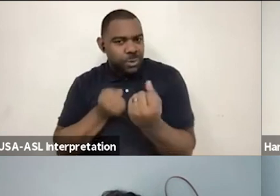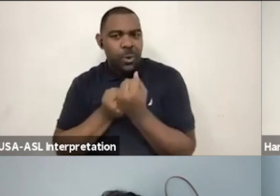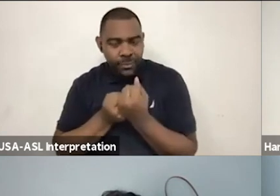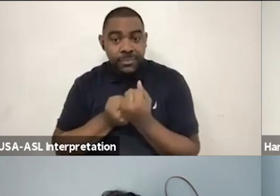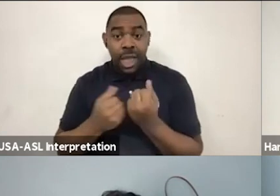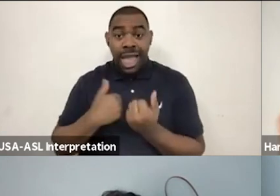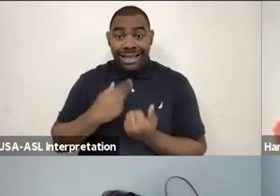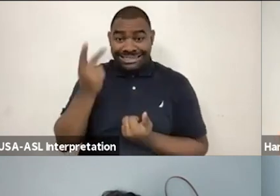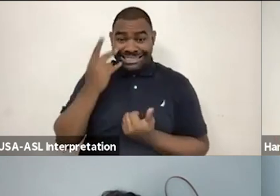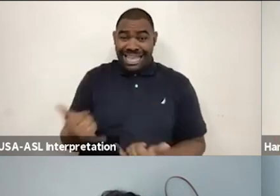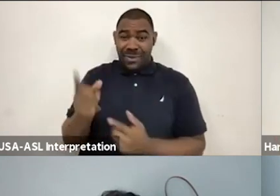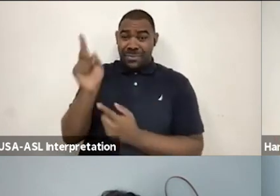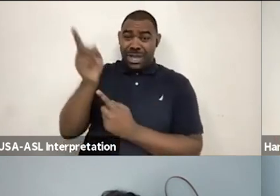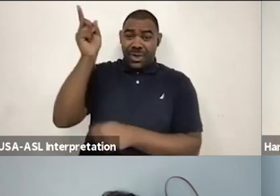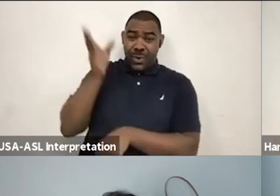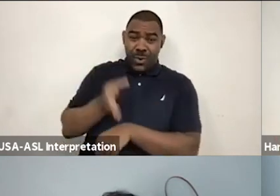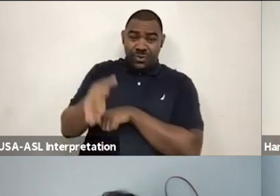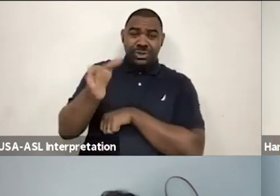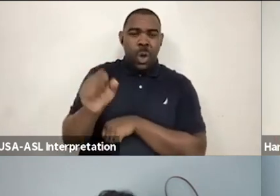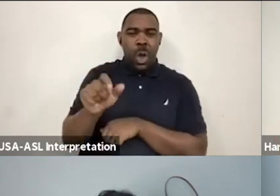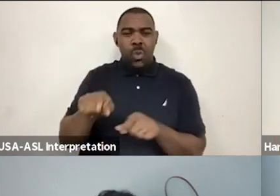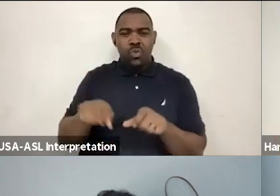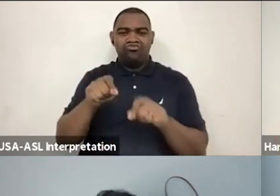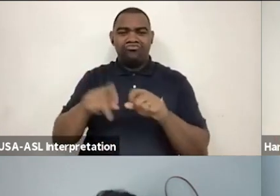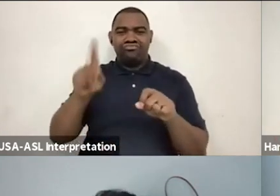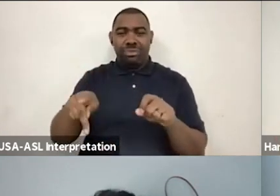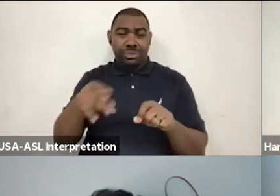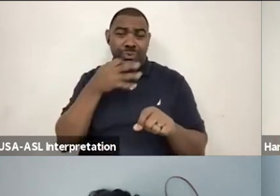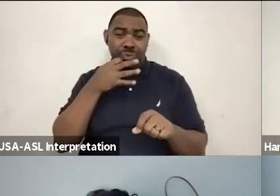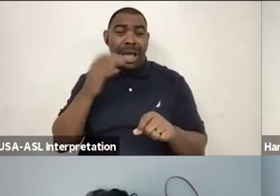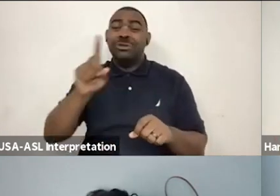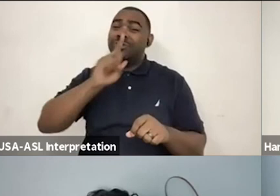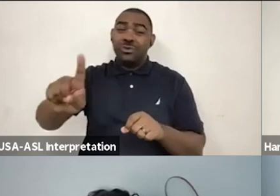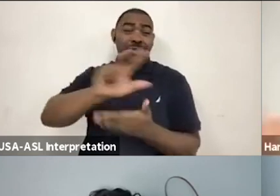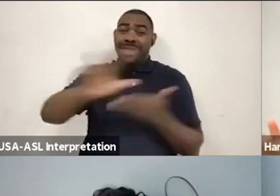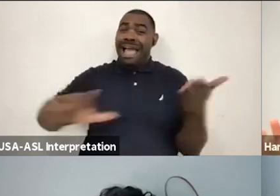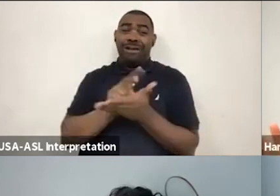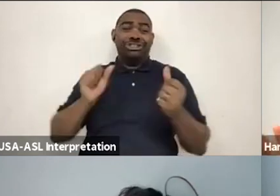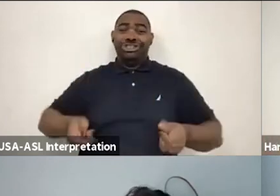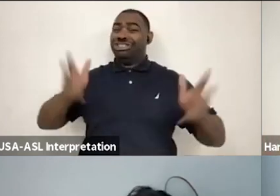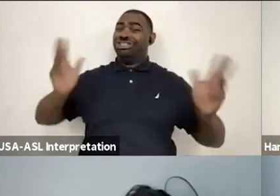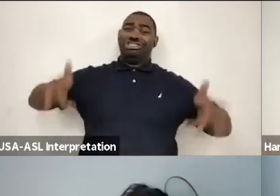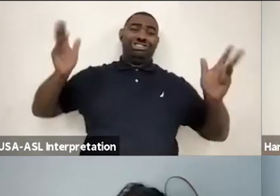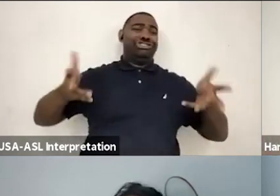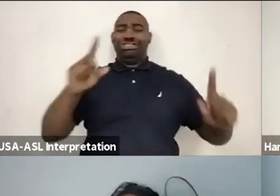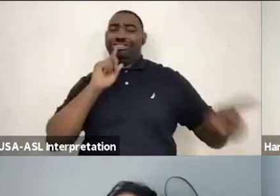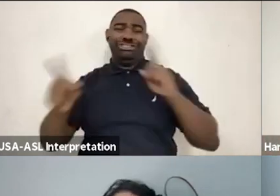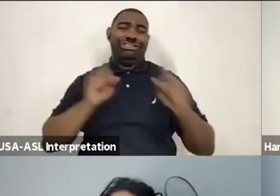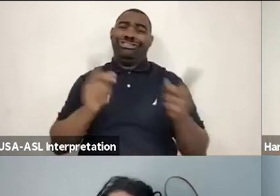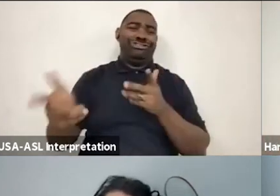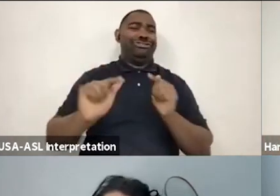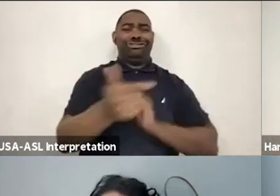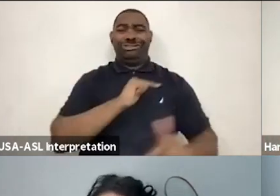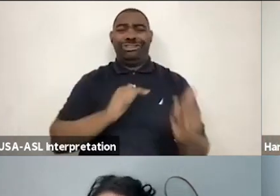So I am seeing that we are 1 minute over. So I do want to wrap up, though I'm sure we could spend another 3 hours talking about